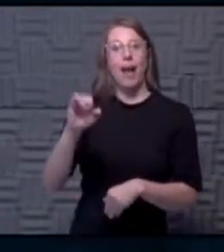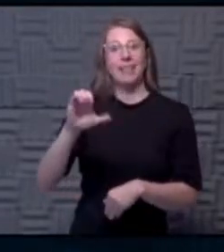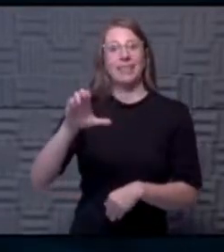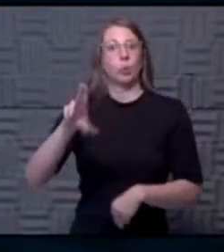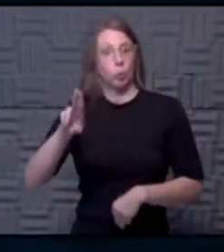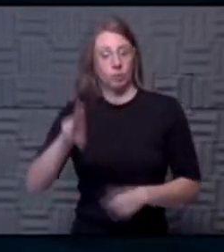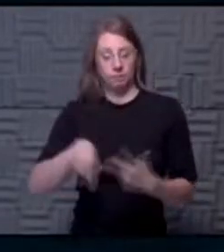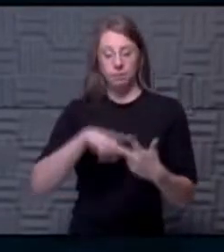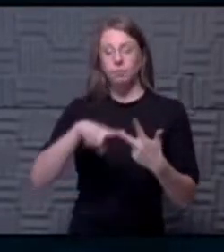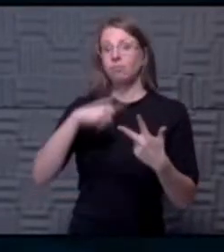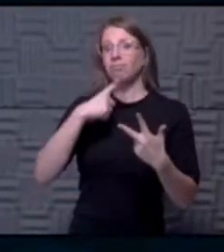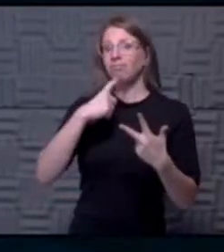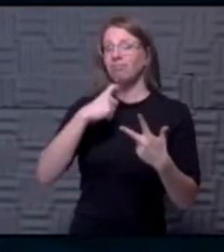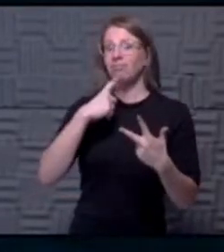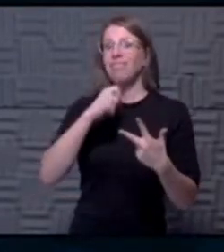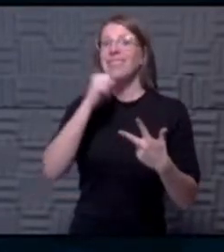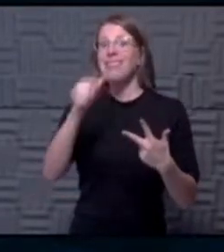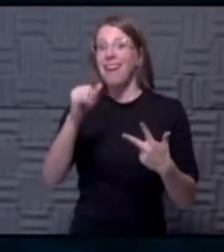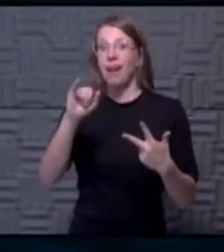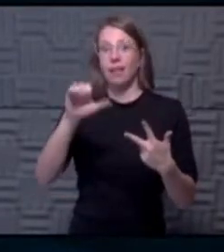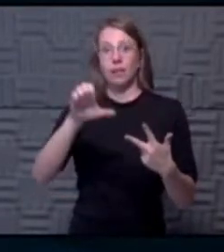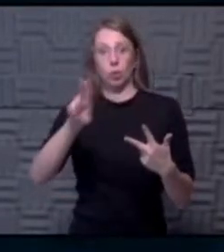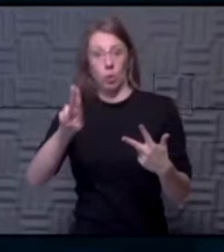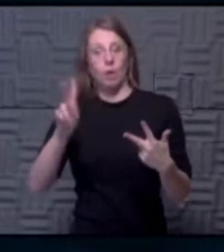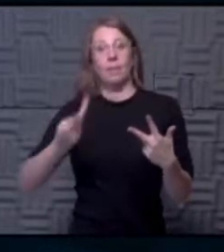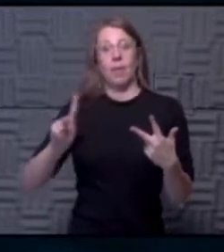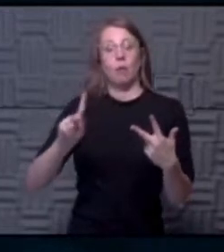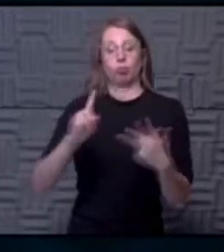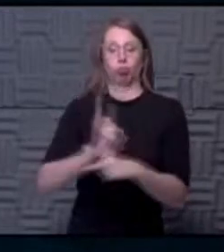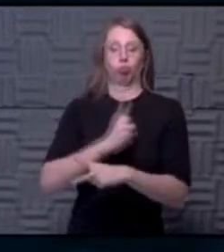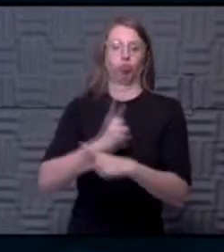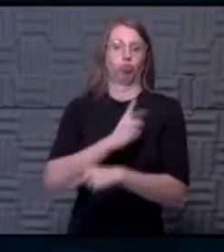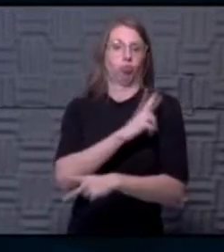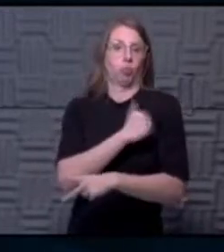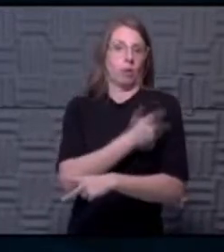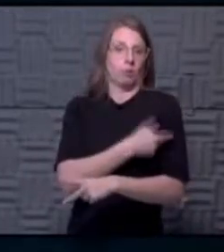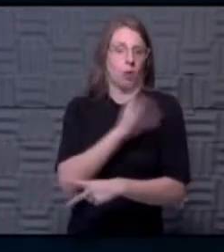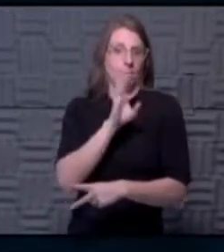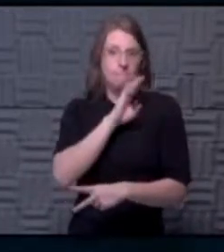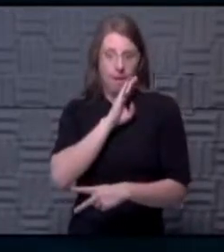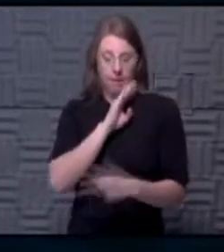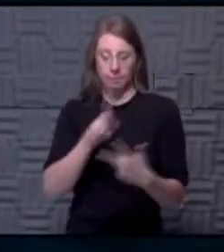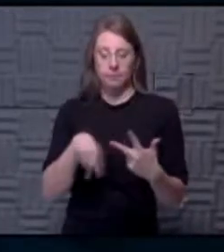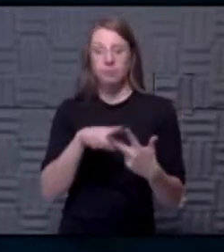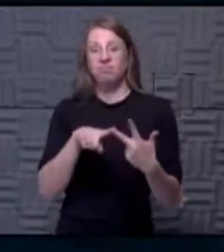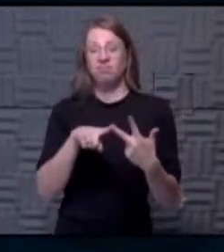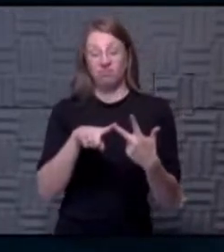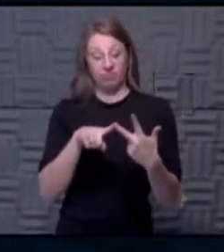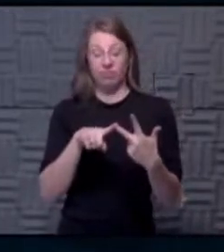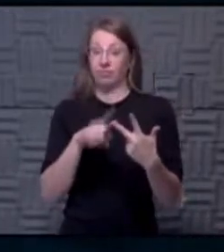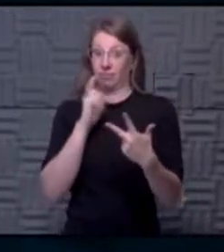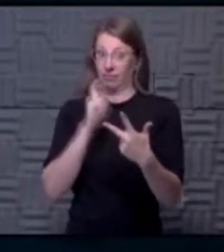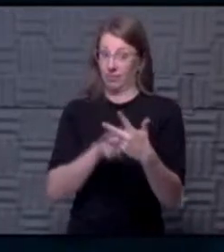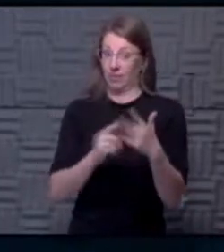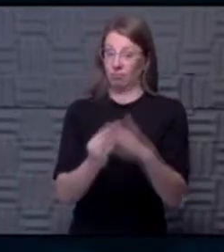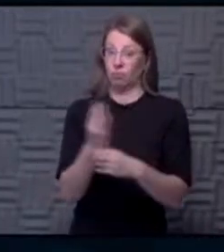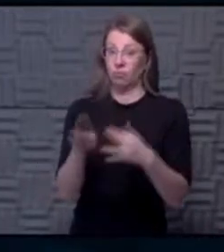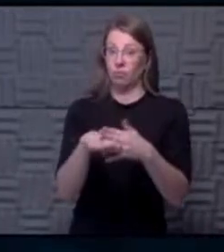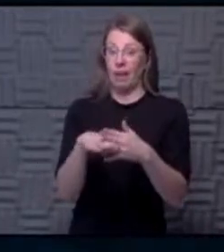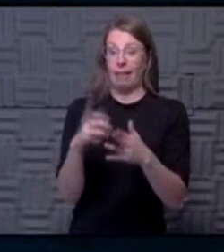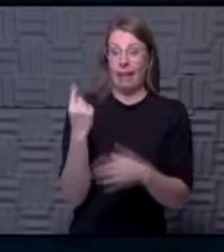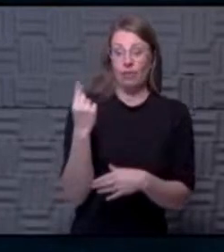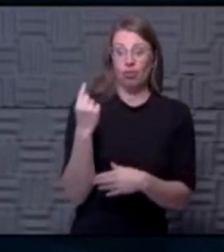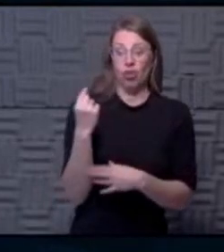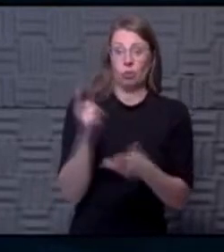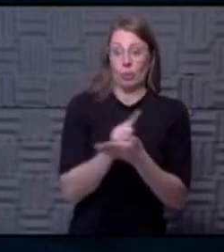ICU, and the red is the non-ICU, so people on regular hospital beds. You can see coming into the week of spring break last year, right, we